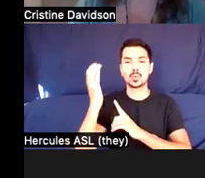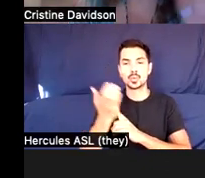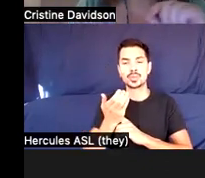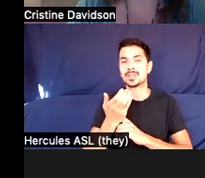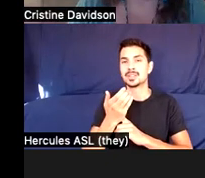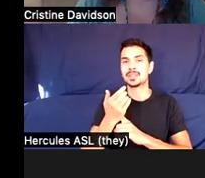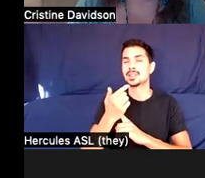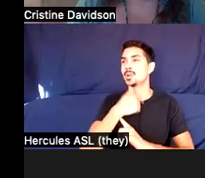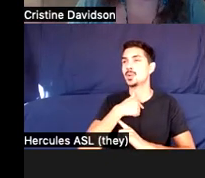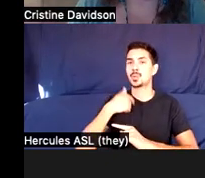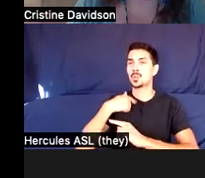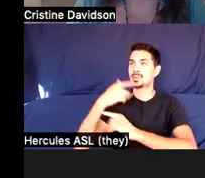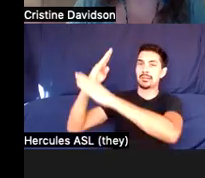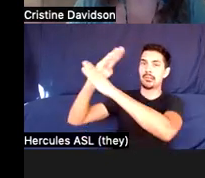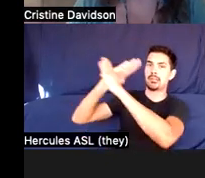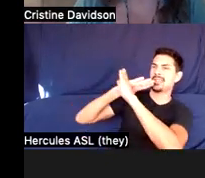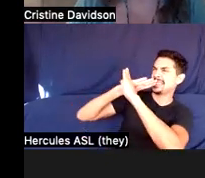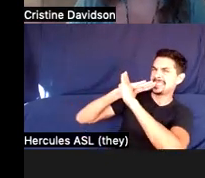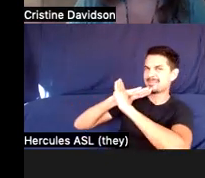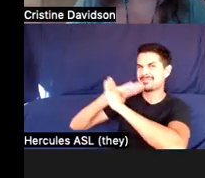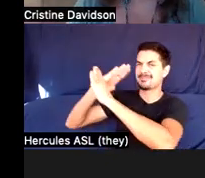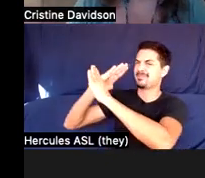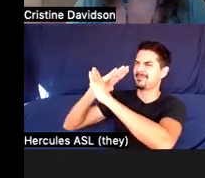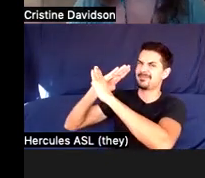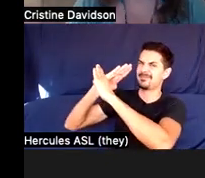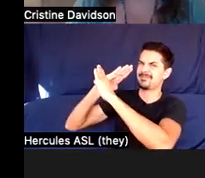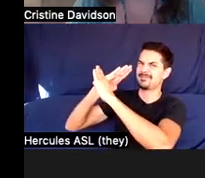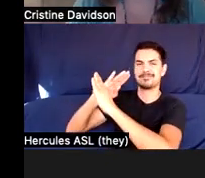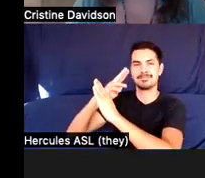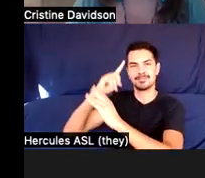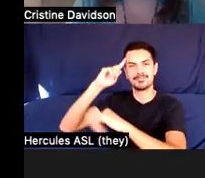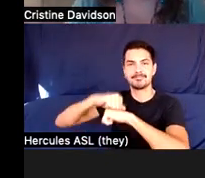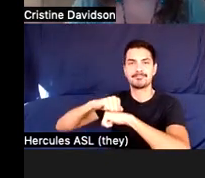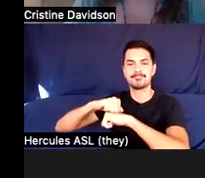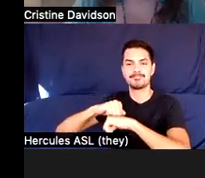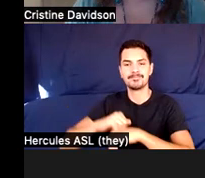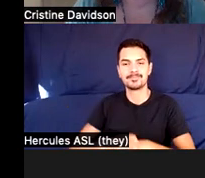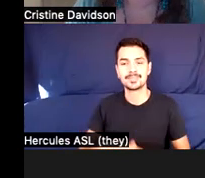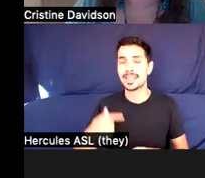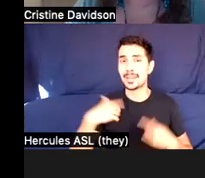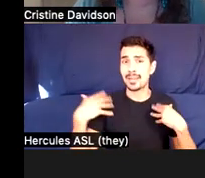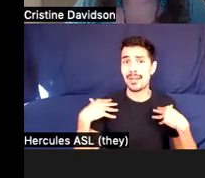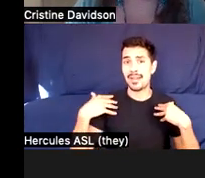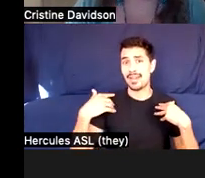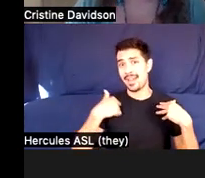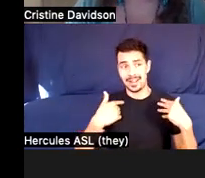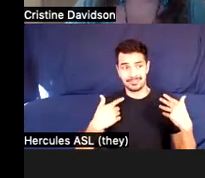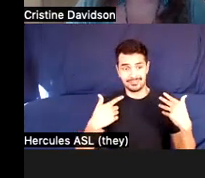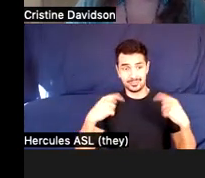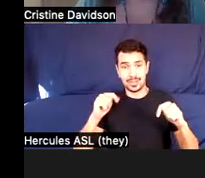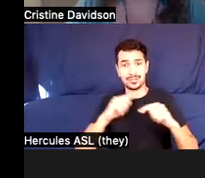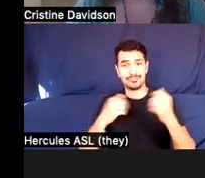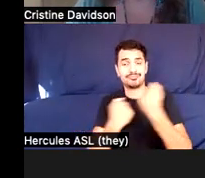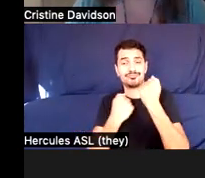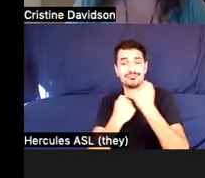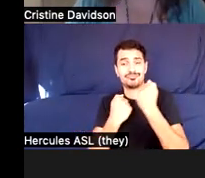practices that are not helpful, right? Even the fact that I feel like I have to be quiet in my hotel room,